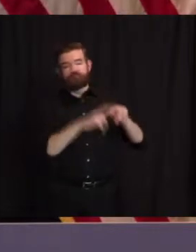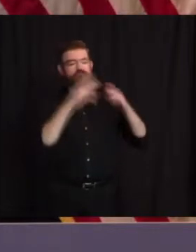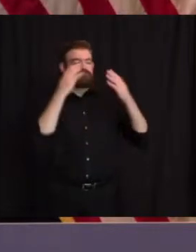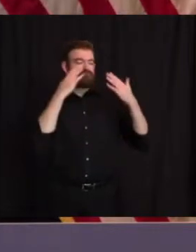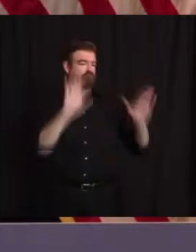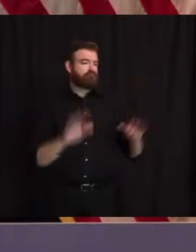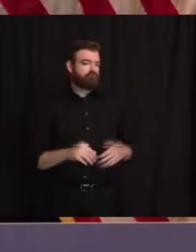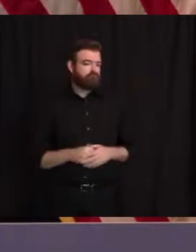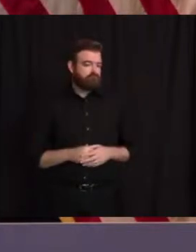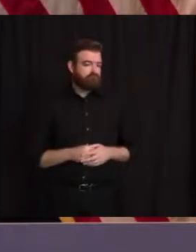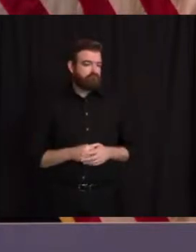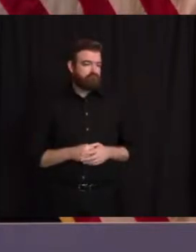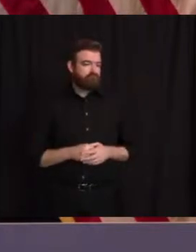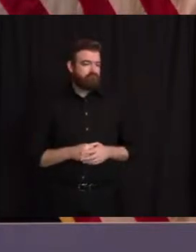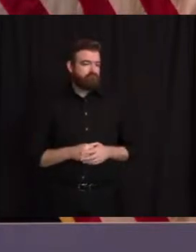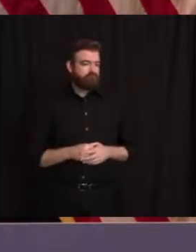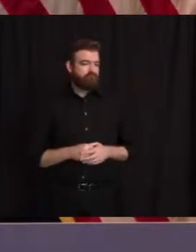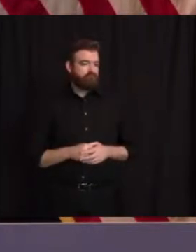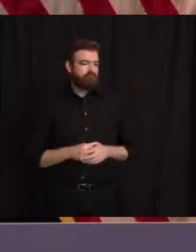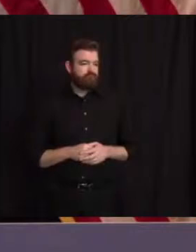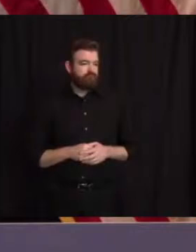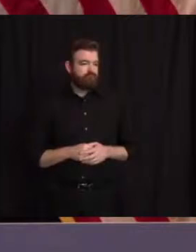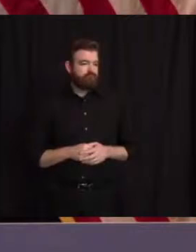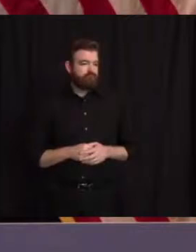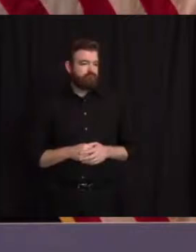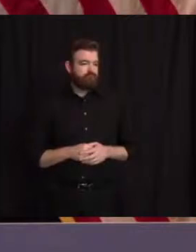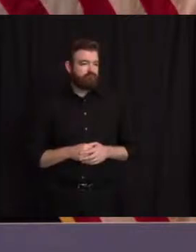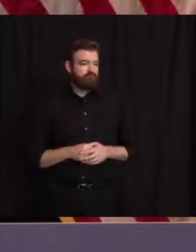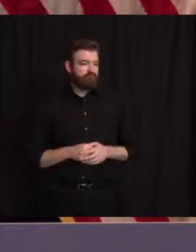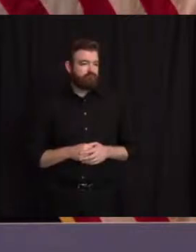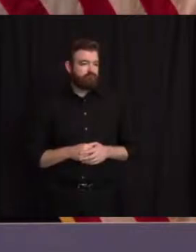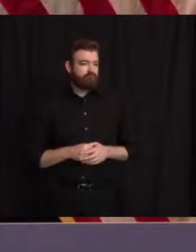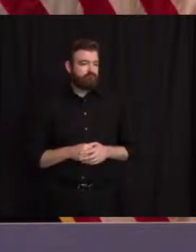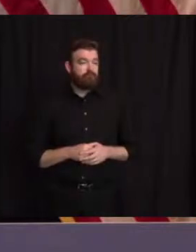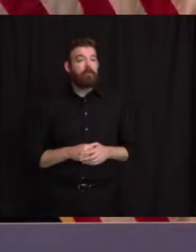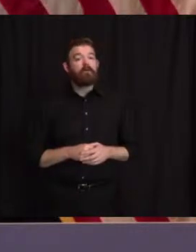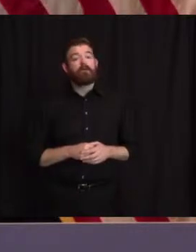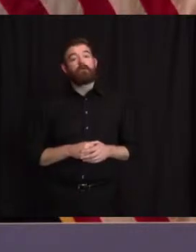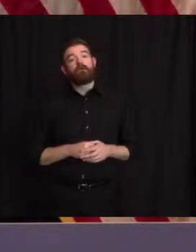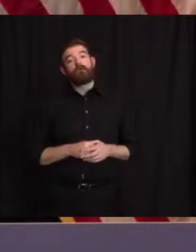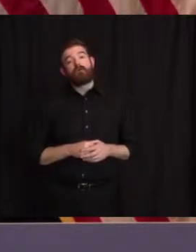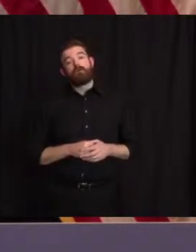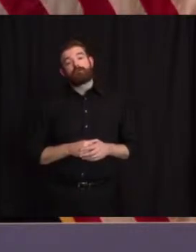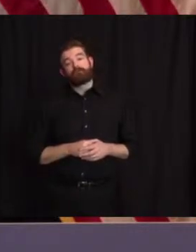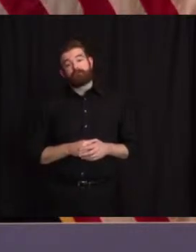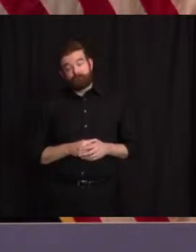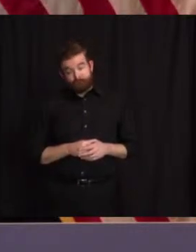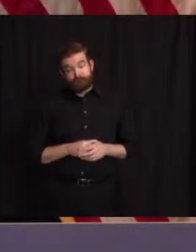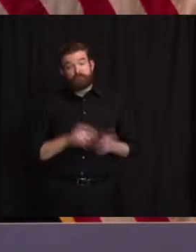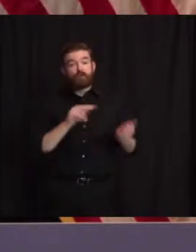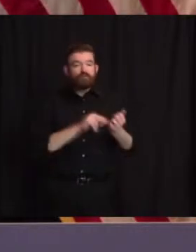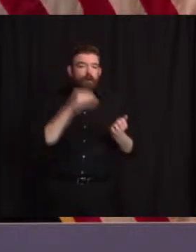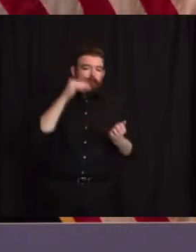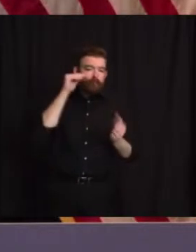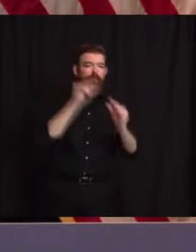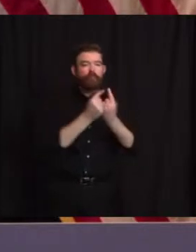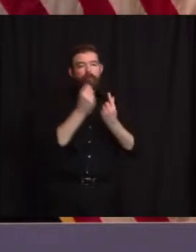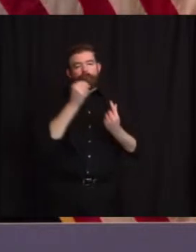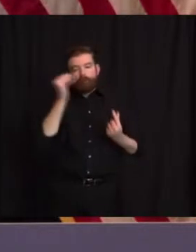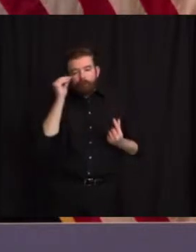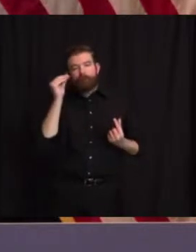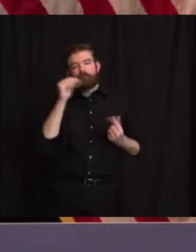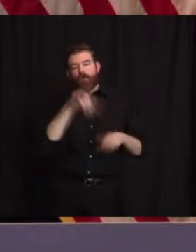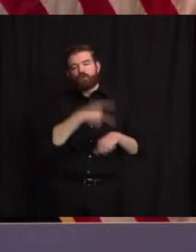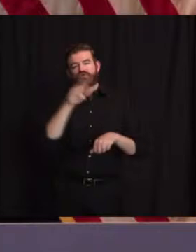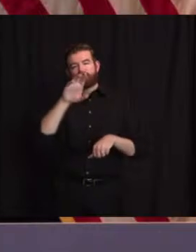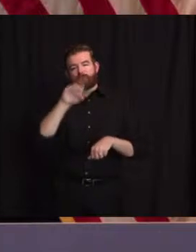We've given you in chapter and verse the approach to long-term care facilities. So with all due respect to the question about folks were asking,